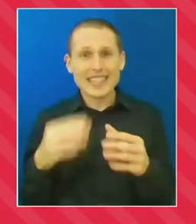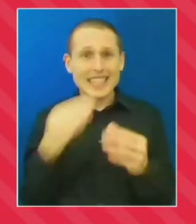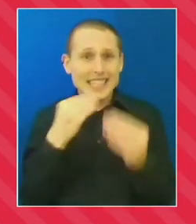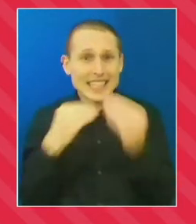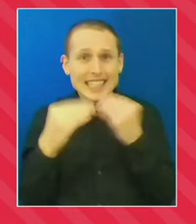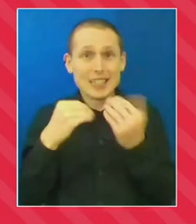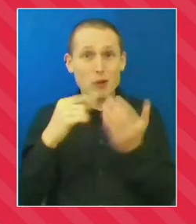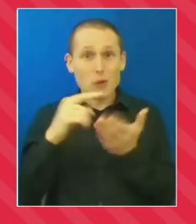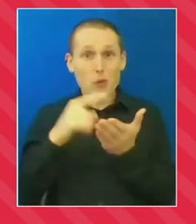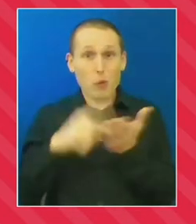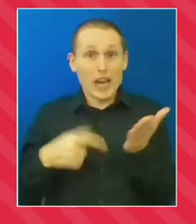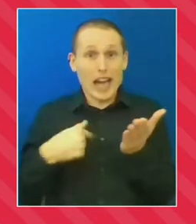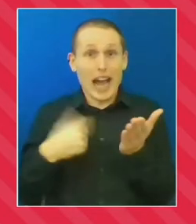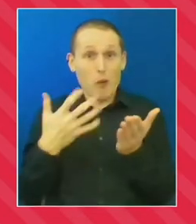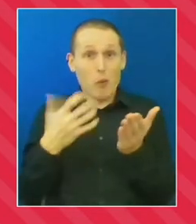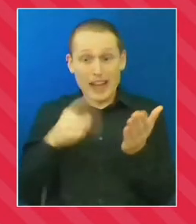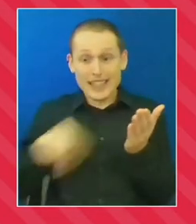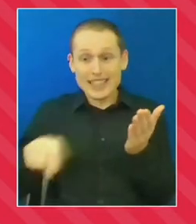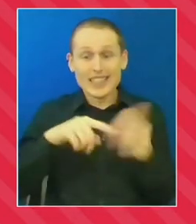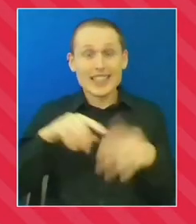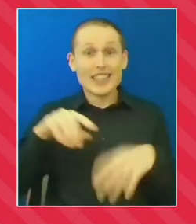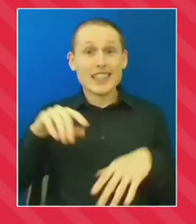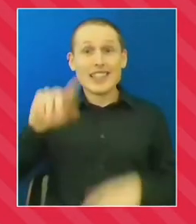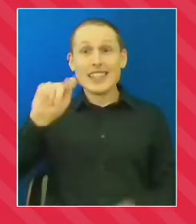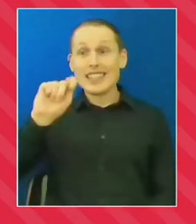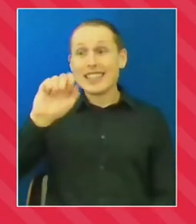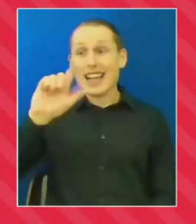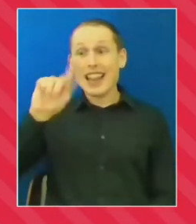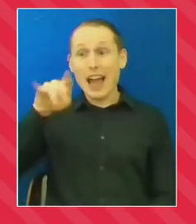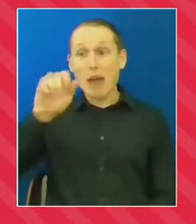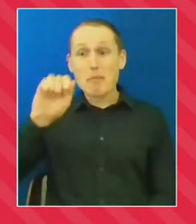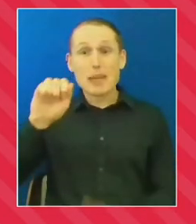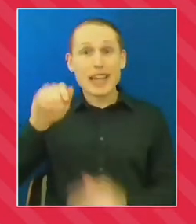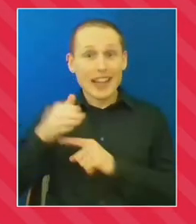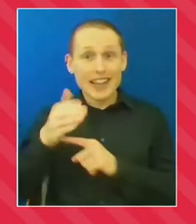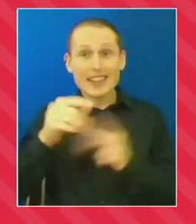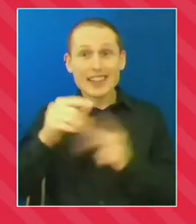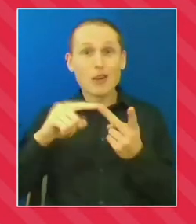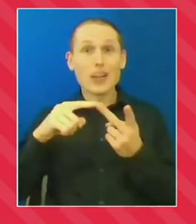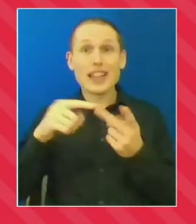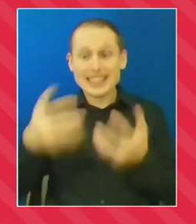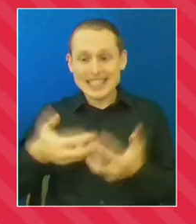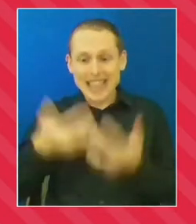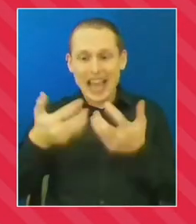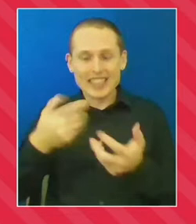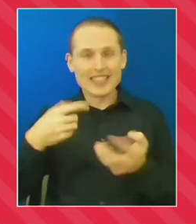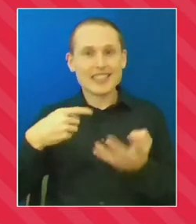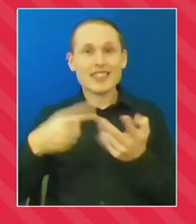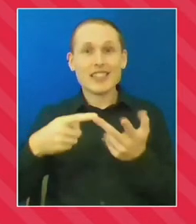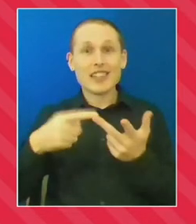was baked tilapia with fresh garden salad and grilled vegetables. And those little